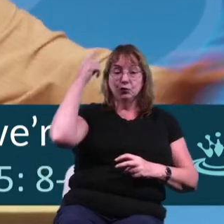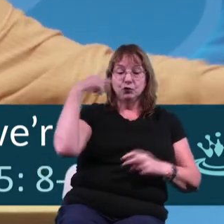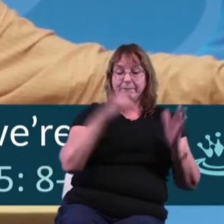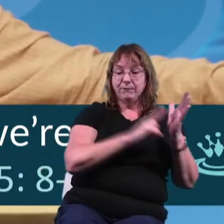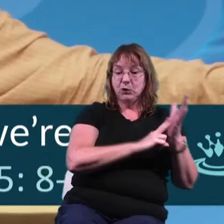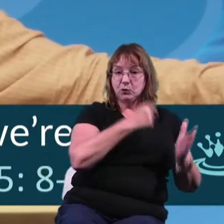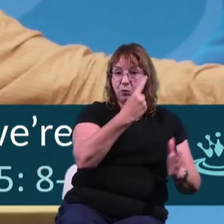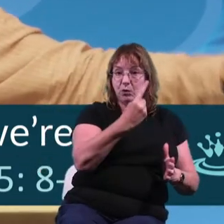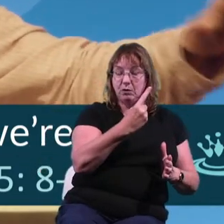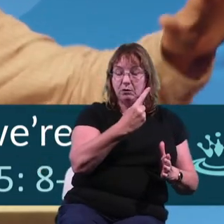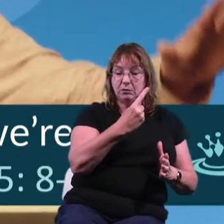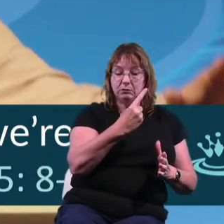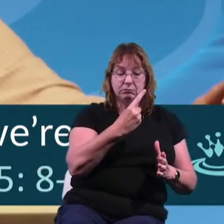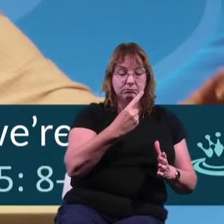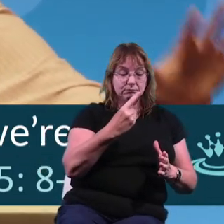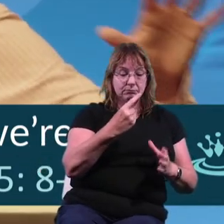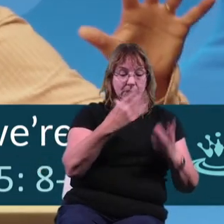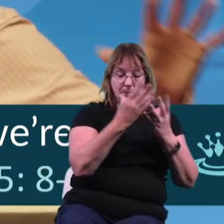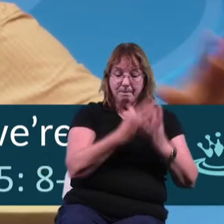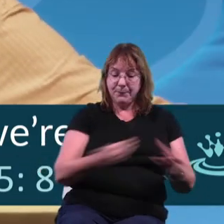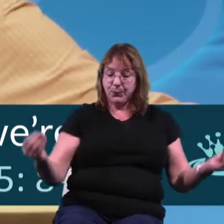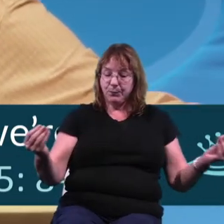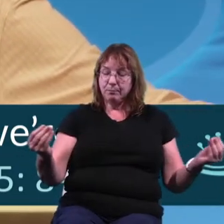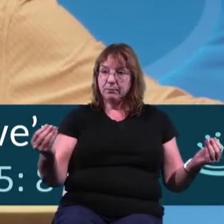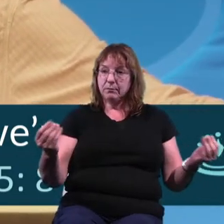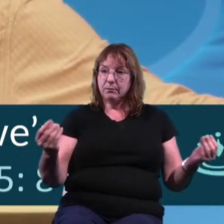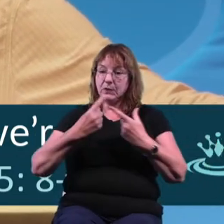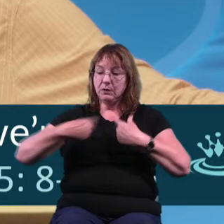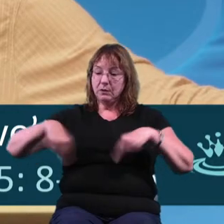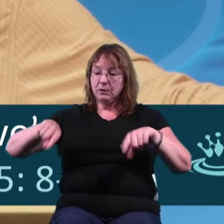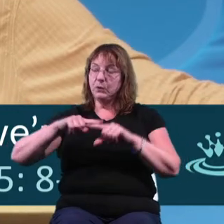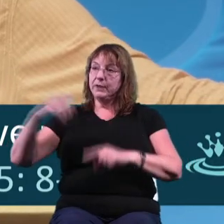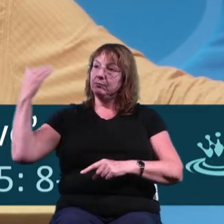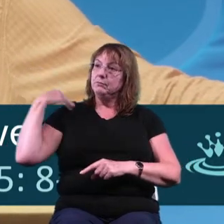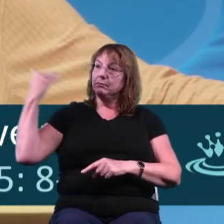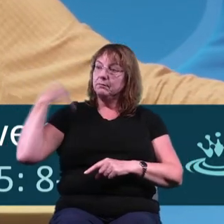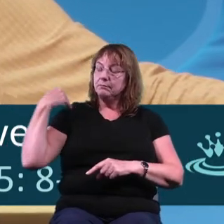has faded away. Instead, we're called to listen.